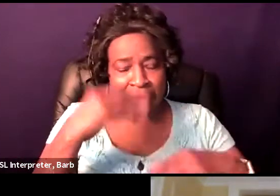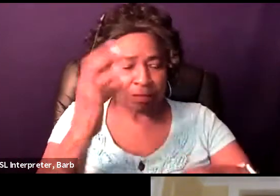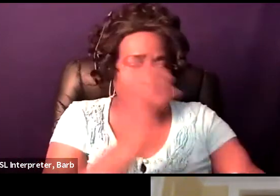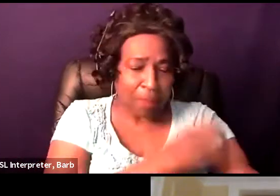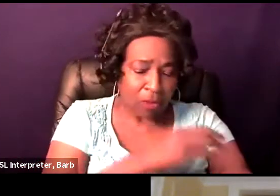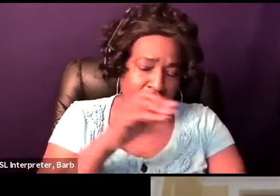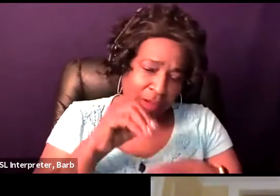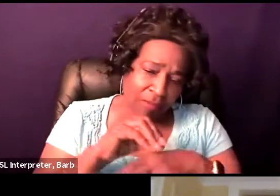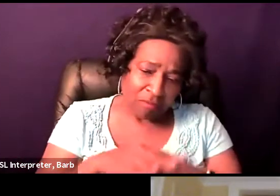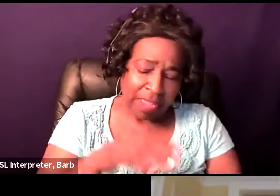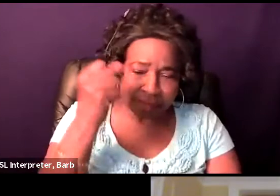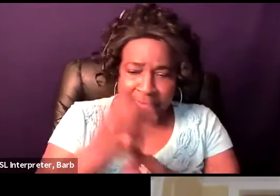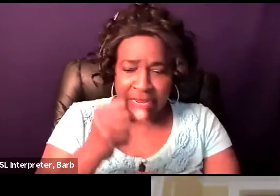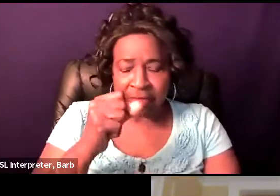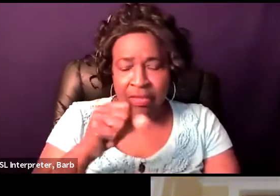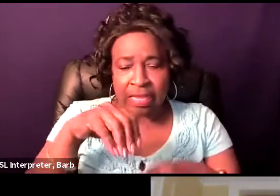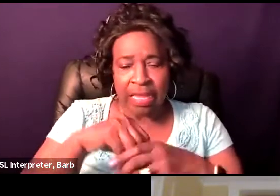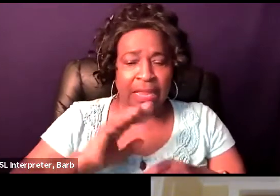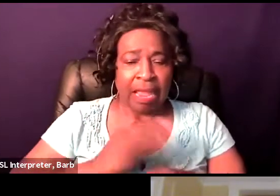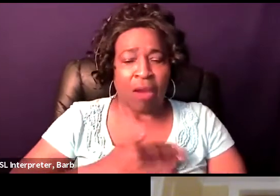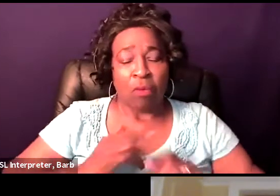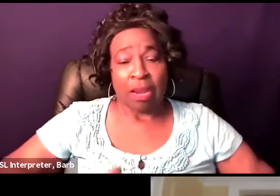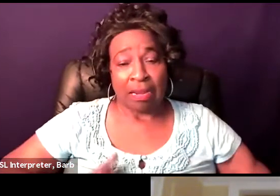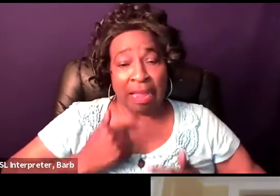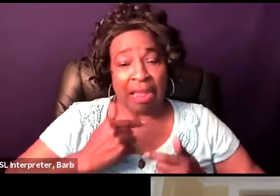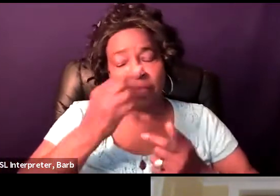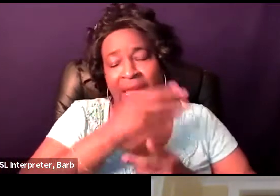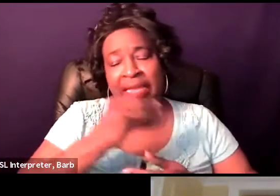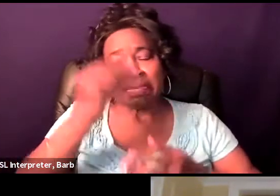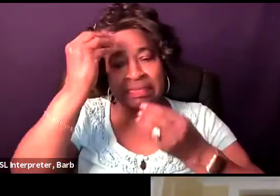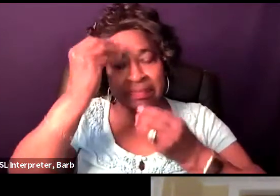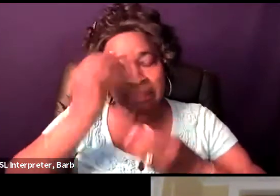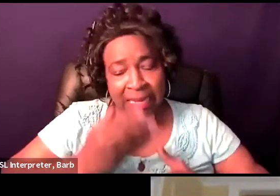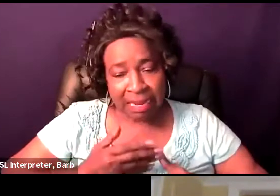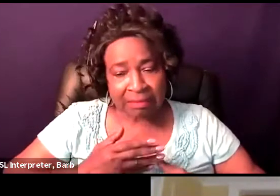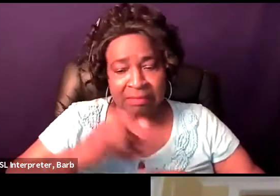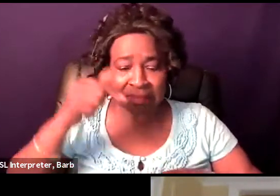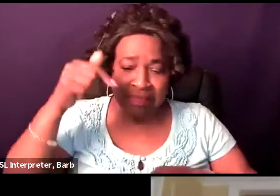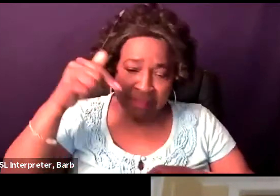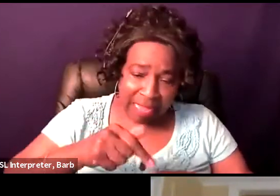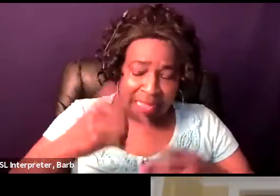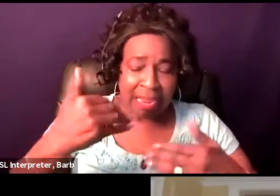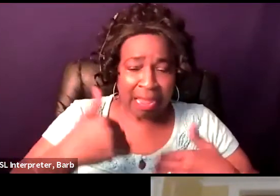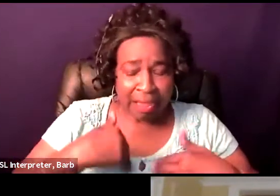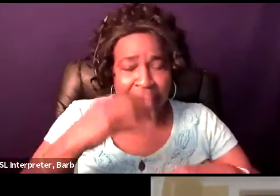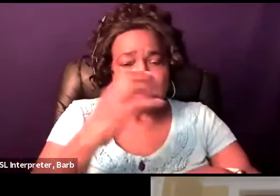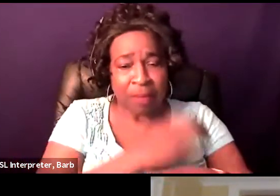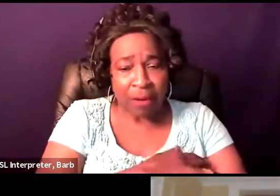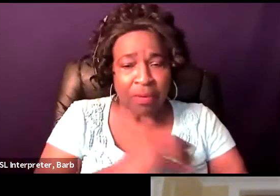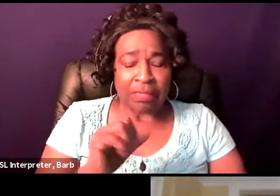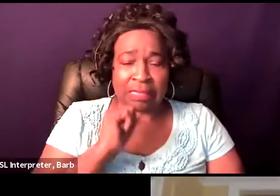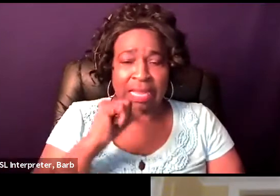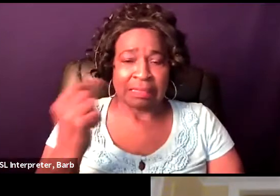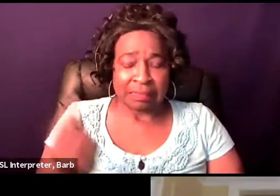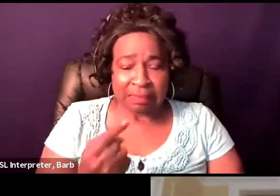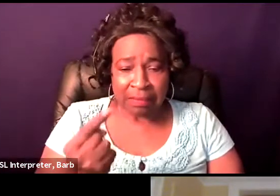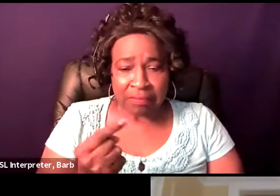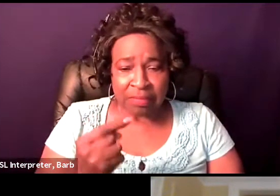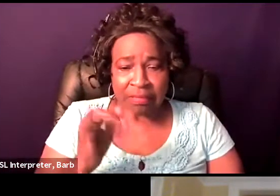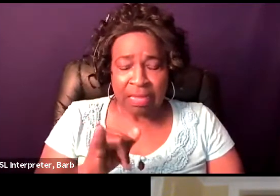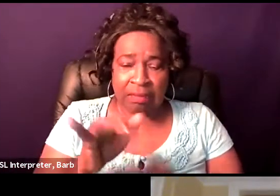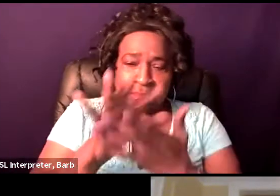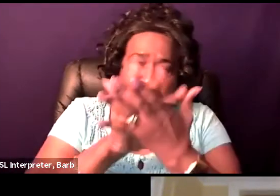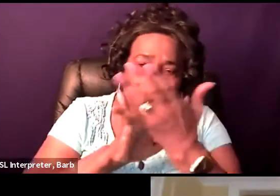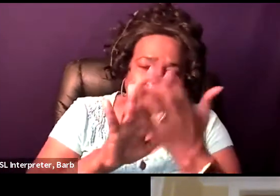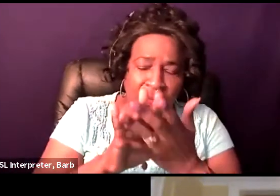effects in our everyday lives, which tells us fiction wields power. It's not something ephemeral that just